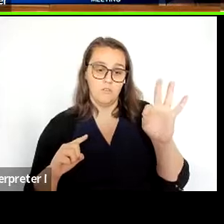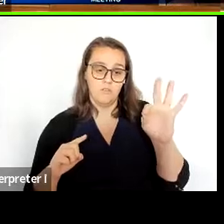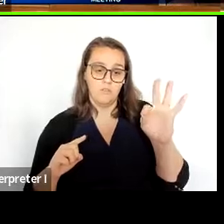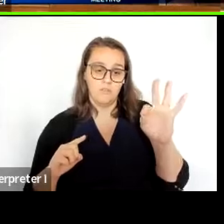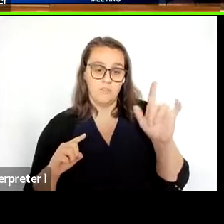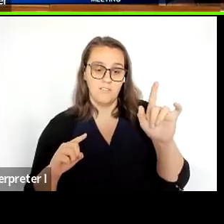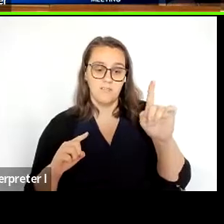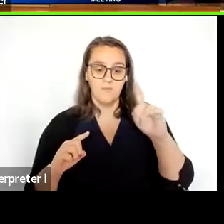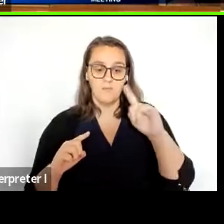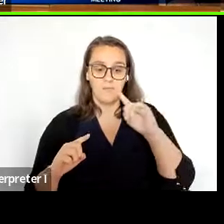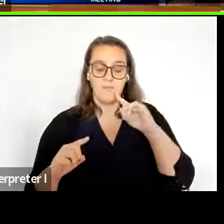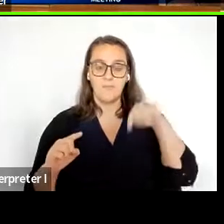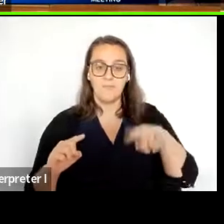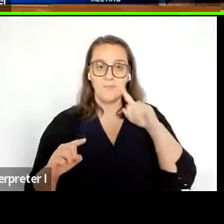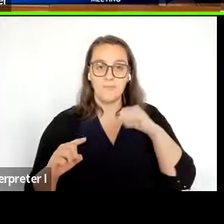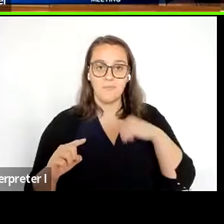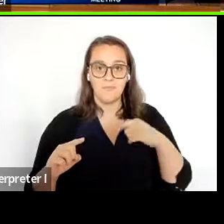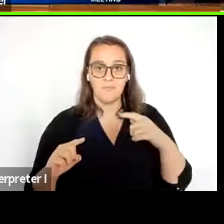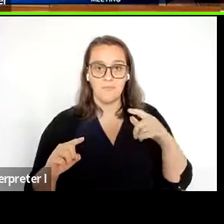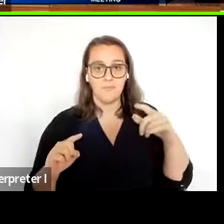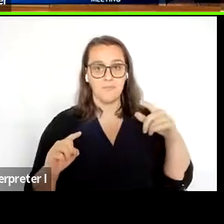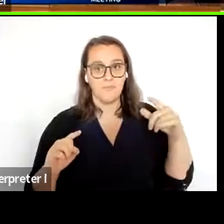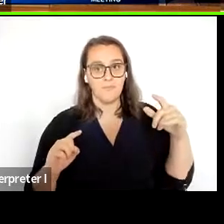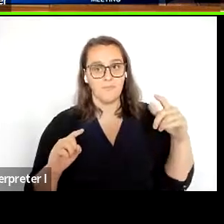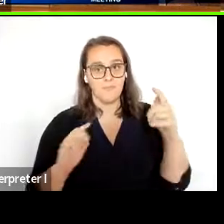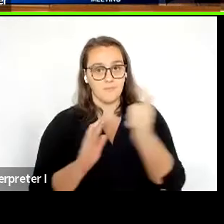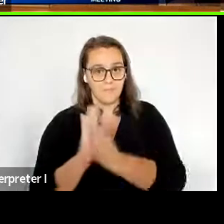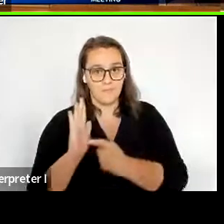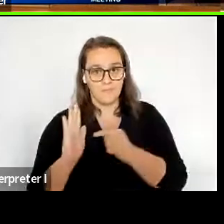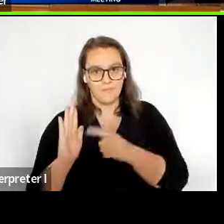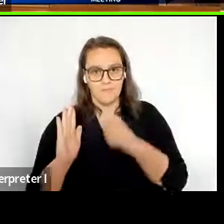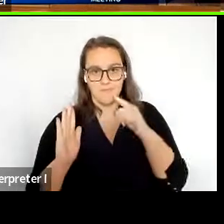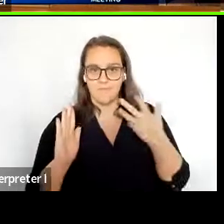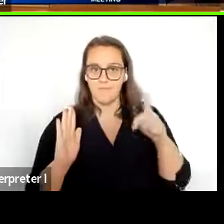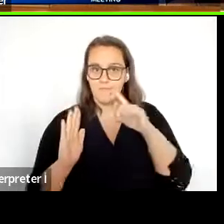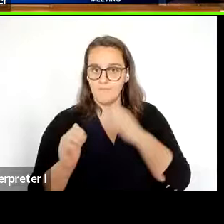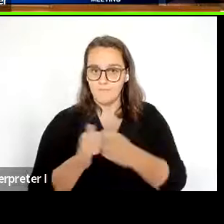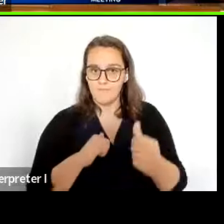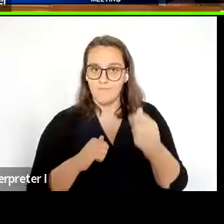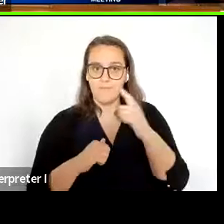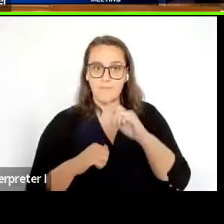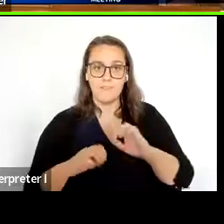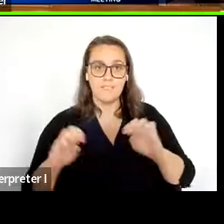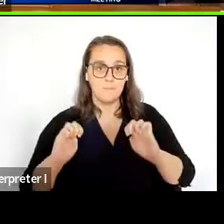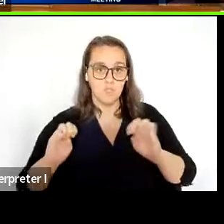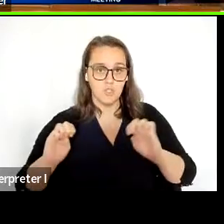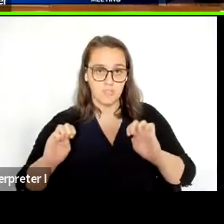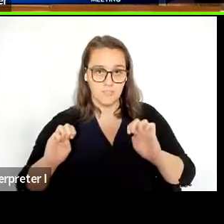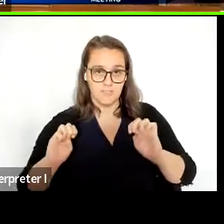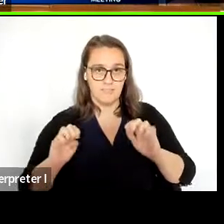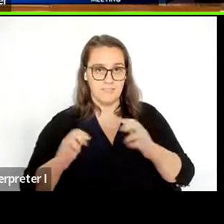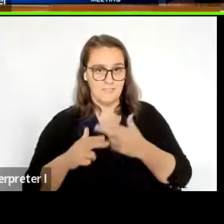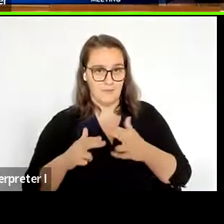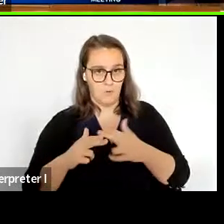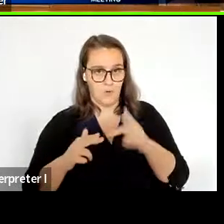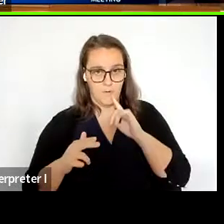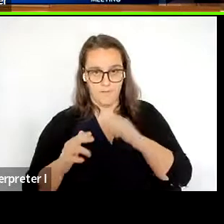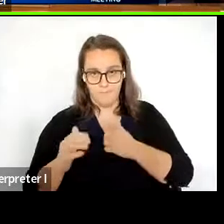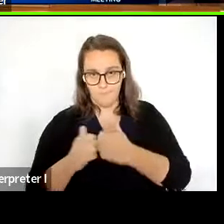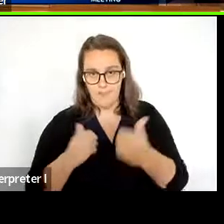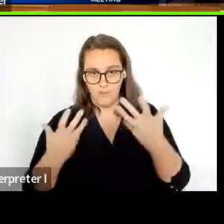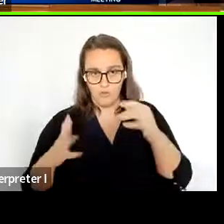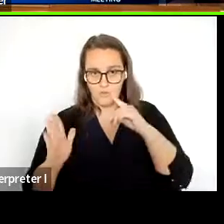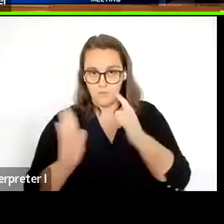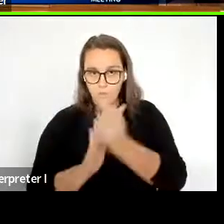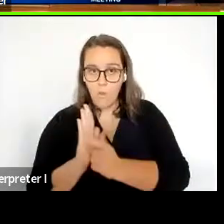This measure or this legislation has been adopted previously as emergency and temporary legislation.